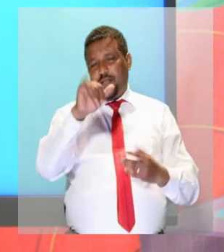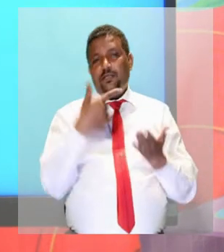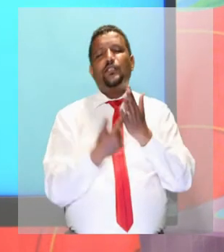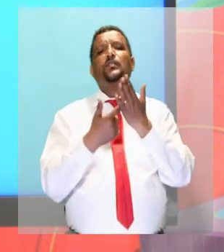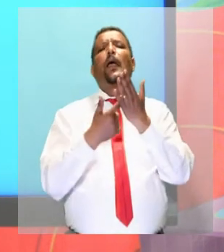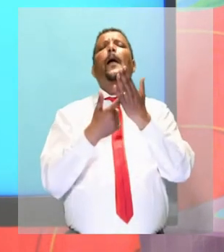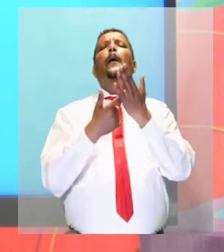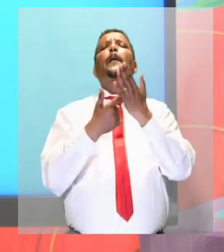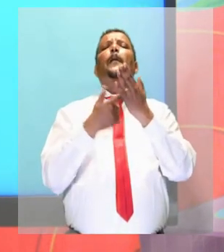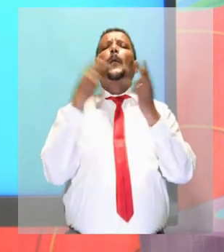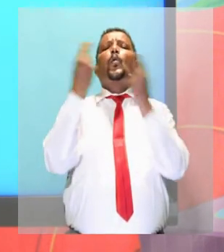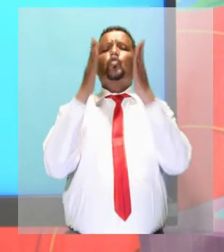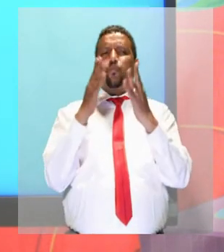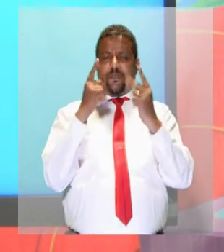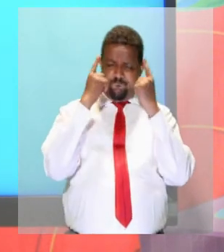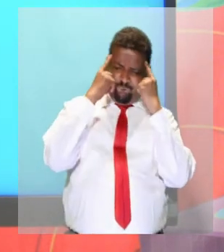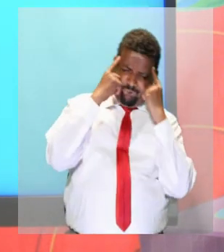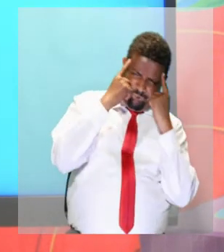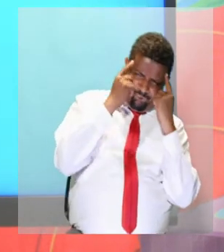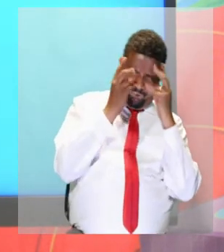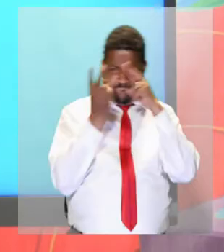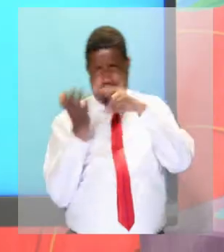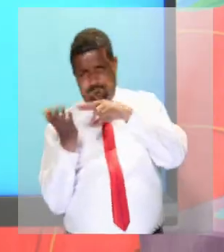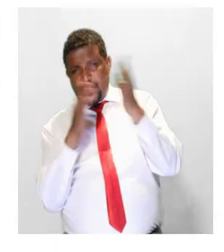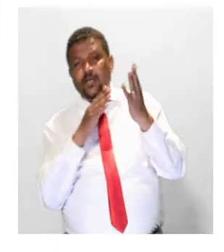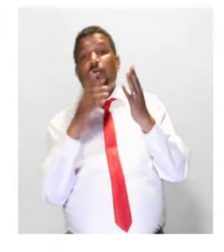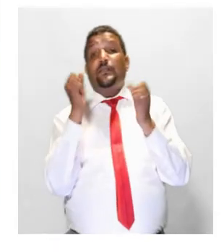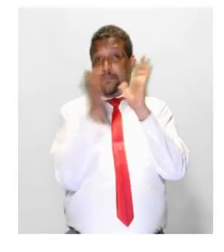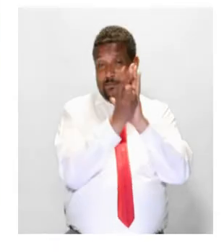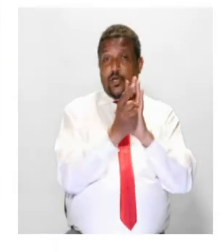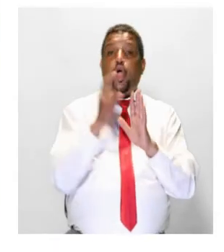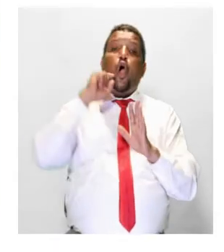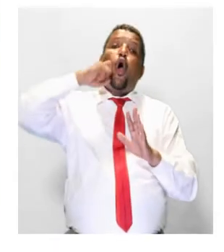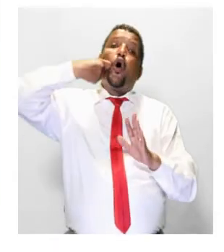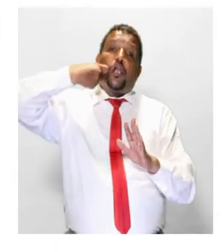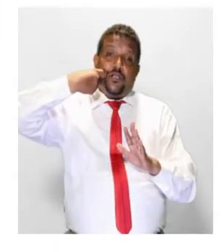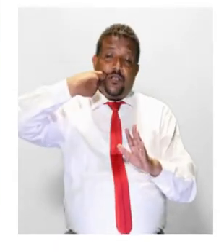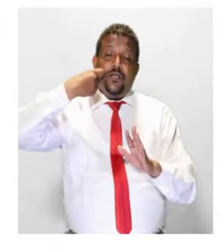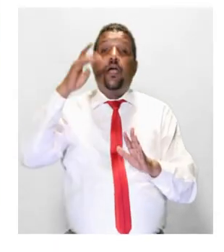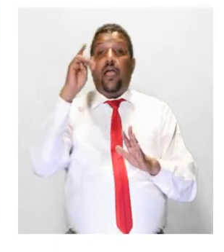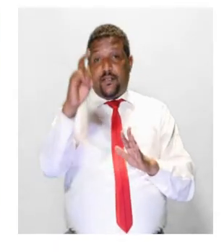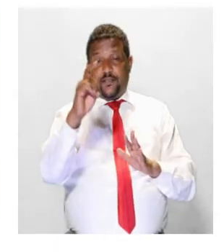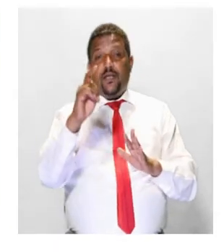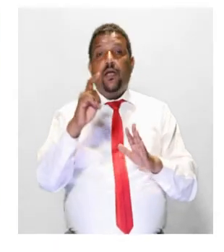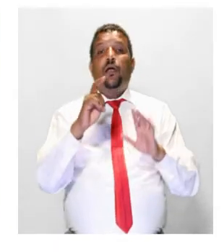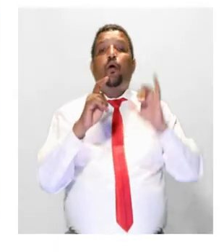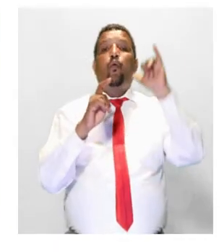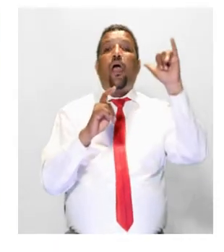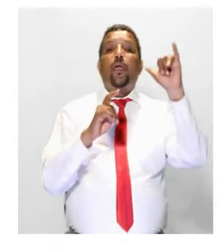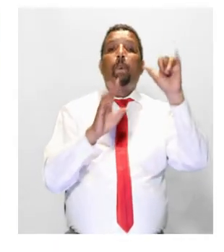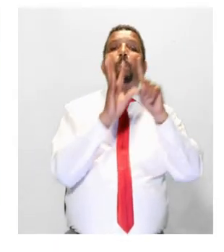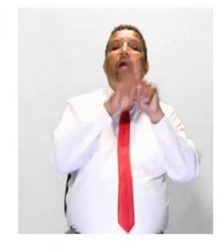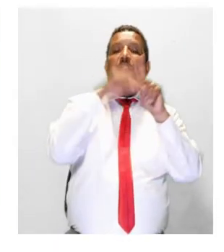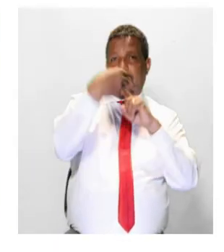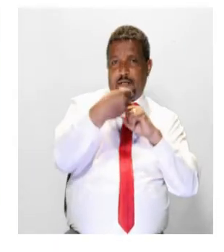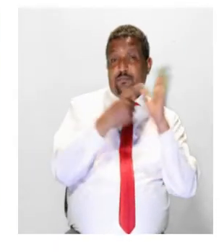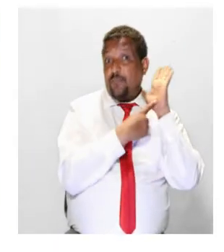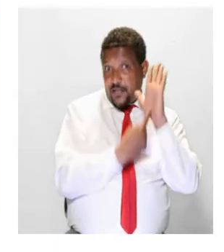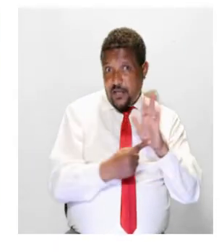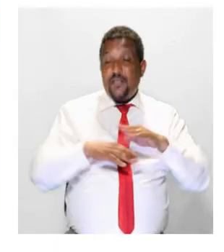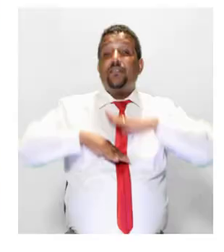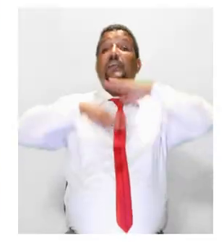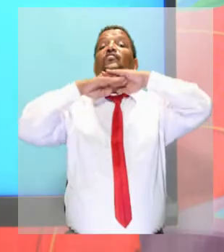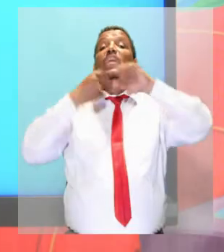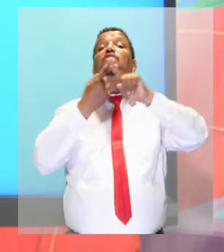let's take this X as orange and this Y as banana. This indicates that the satisfaction that we